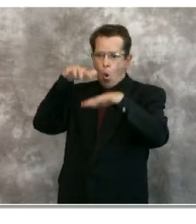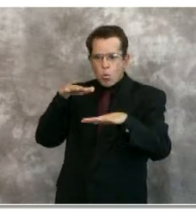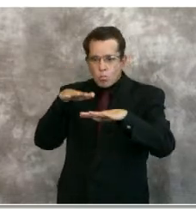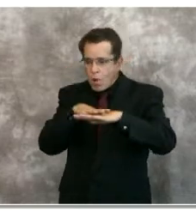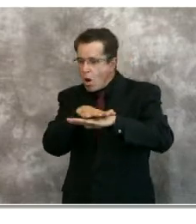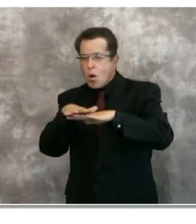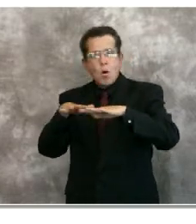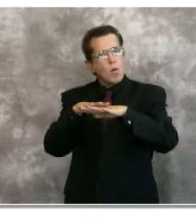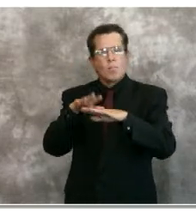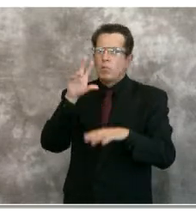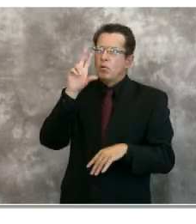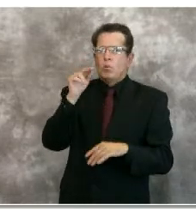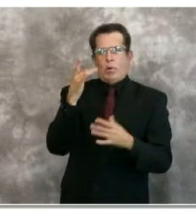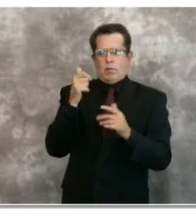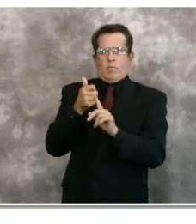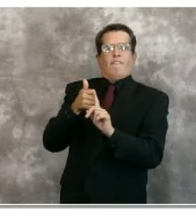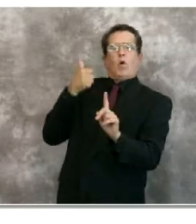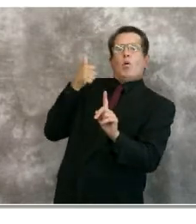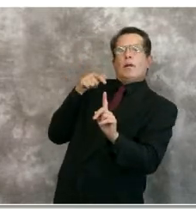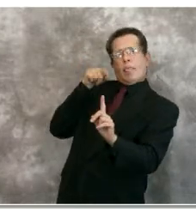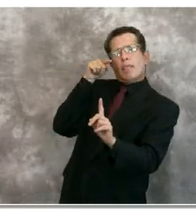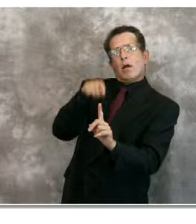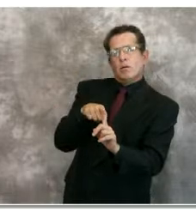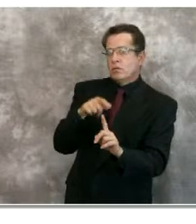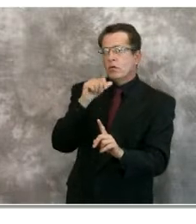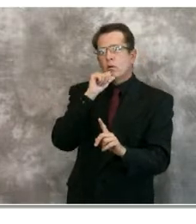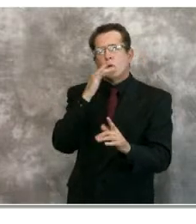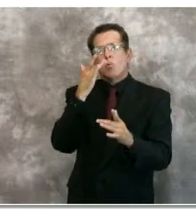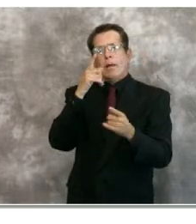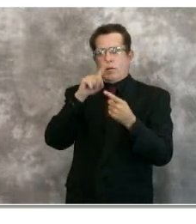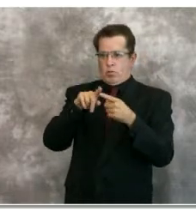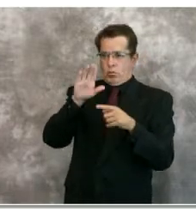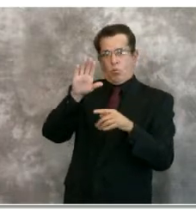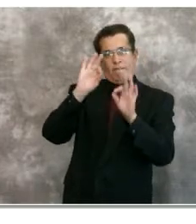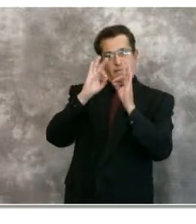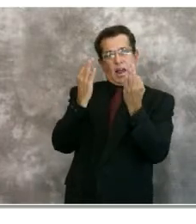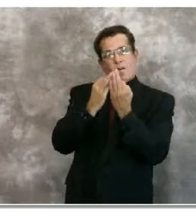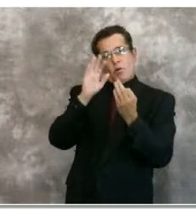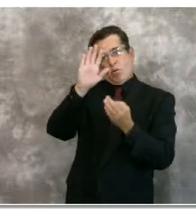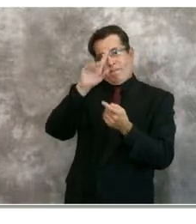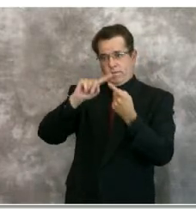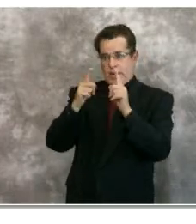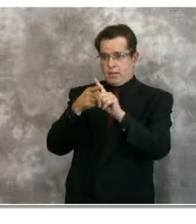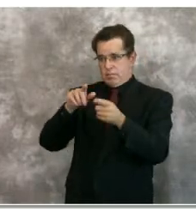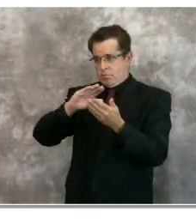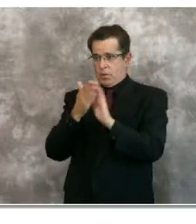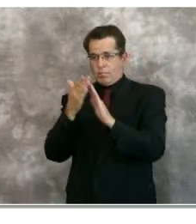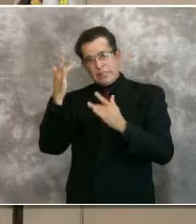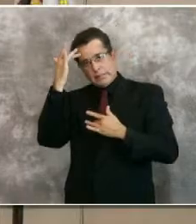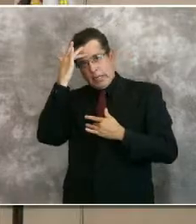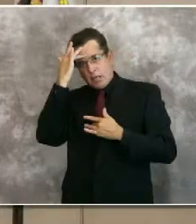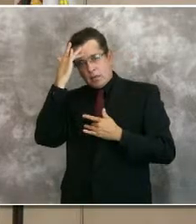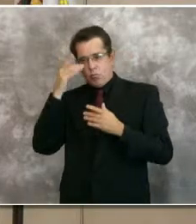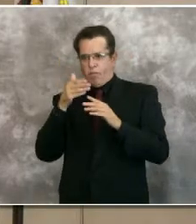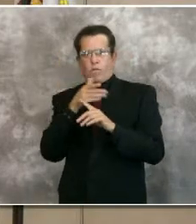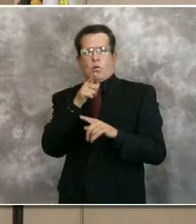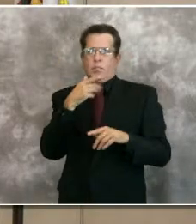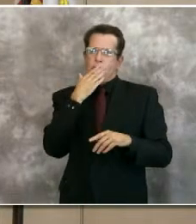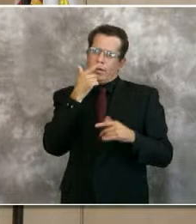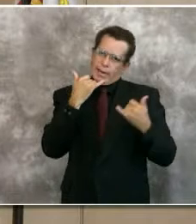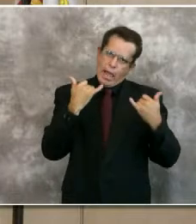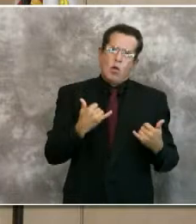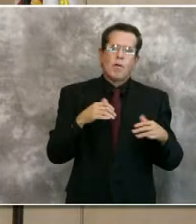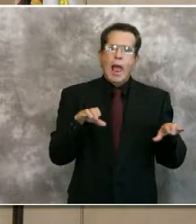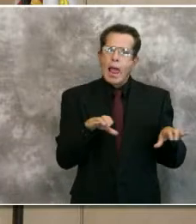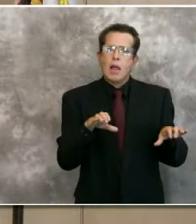for anyone or someone that you know, whether it's a family or a friend, to lose their fight against COVID-19 to take action.